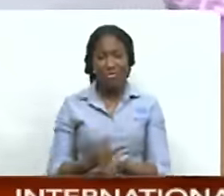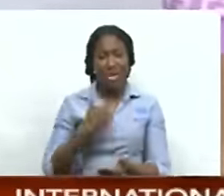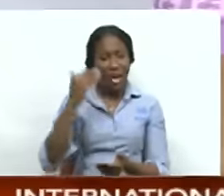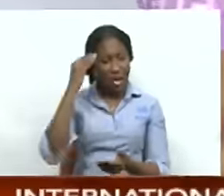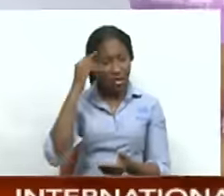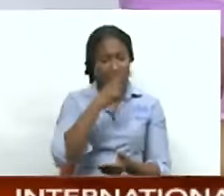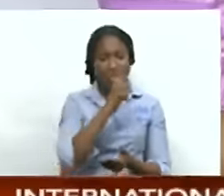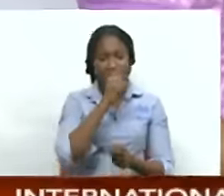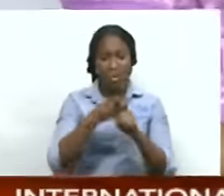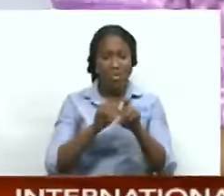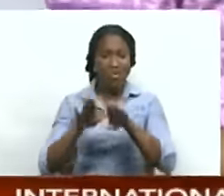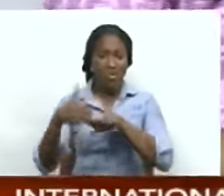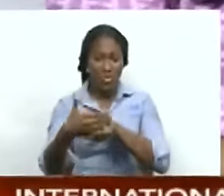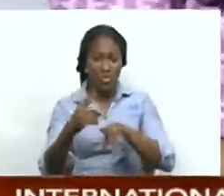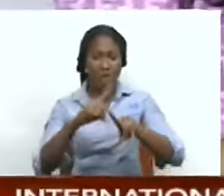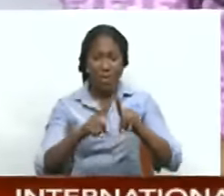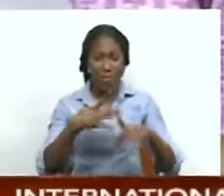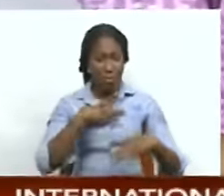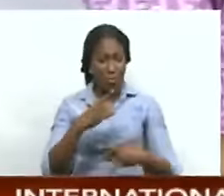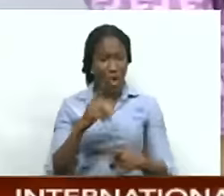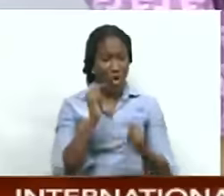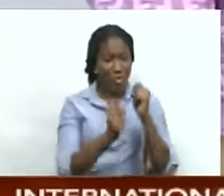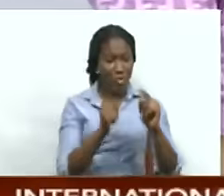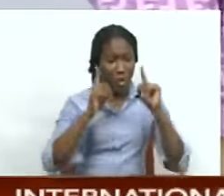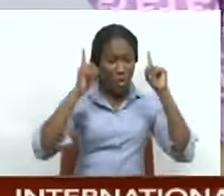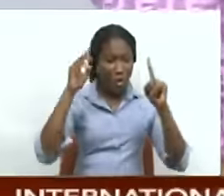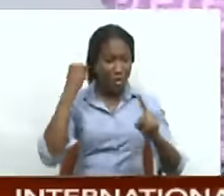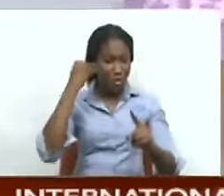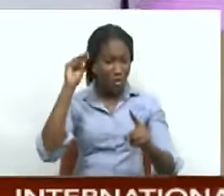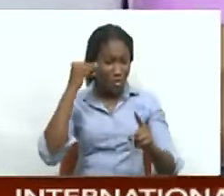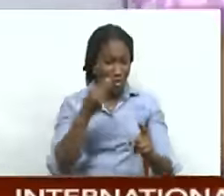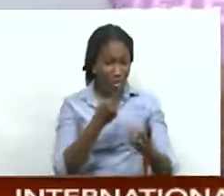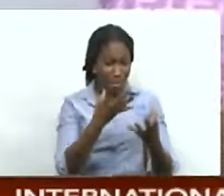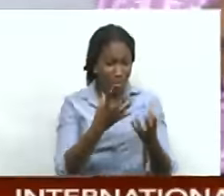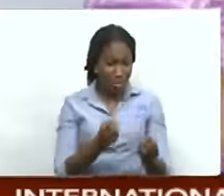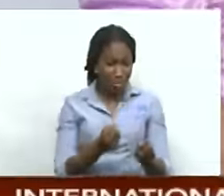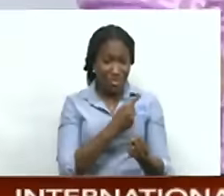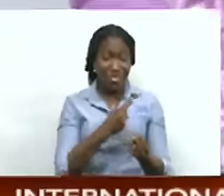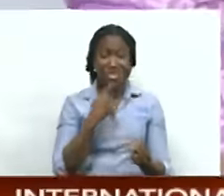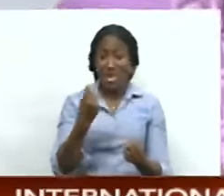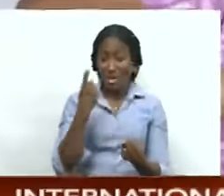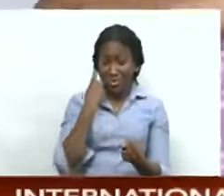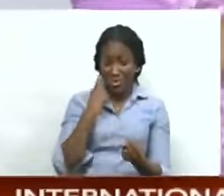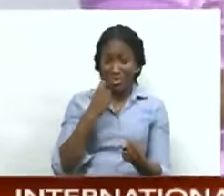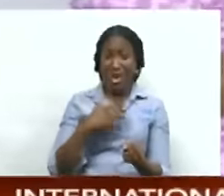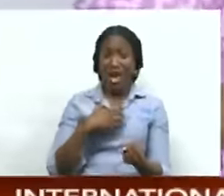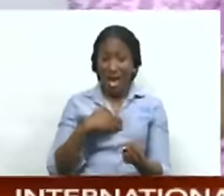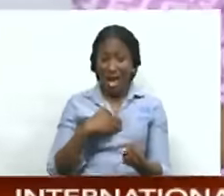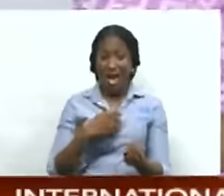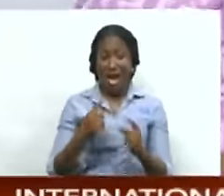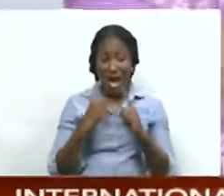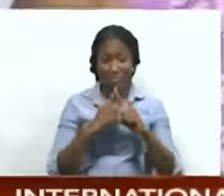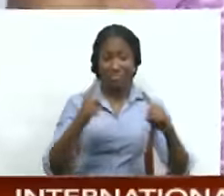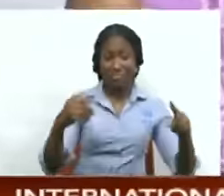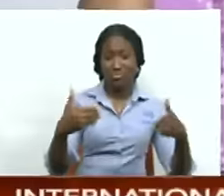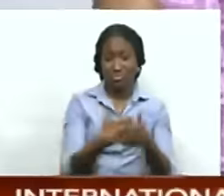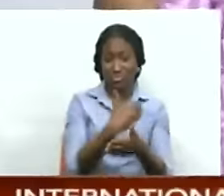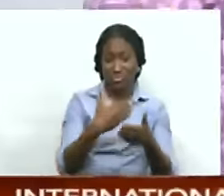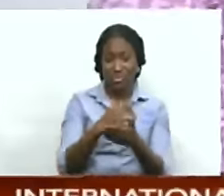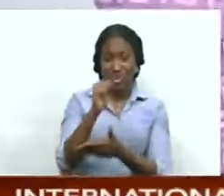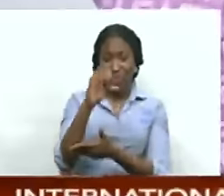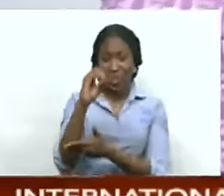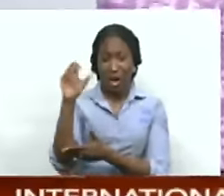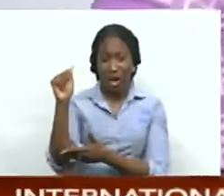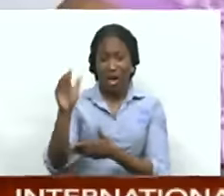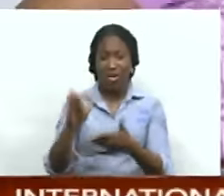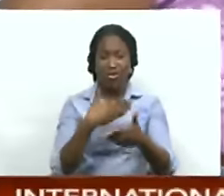soca? You ever think about delving into the realm of soca? I just released a song, my first soca song with Nyla today, actually. So